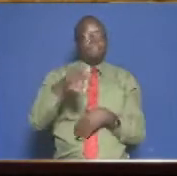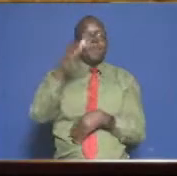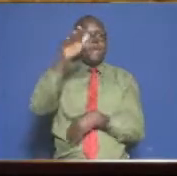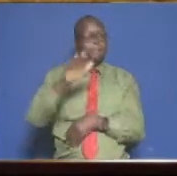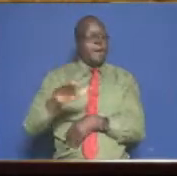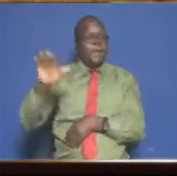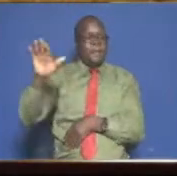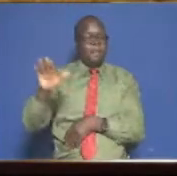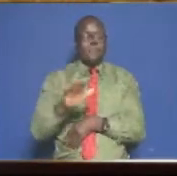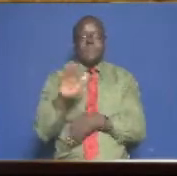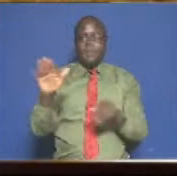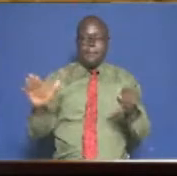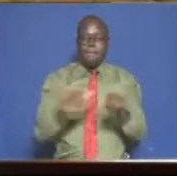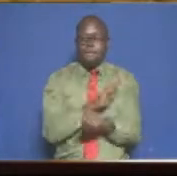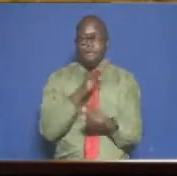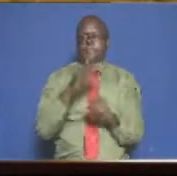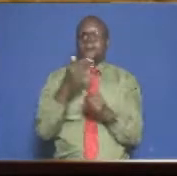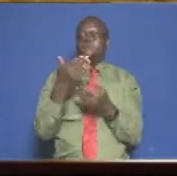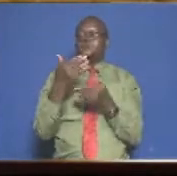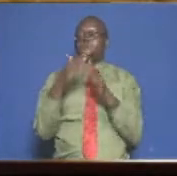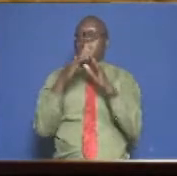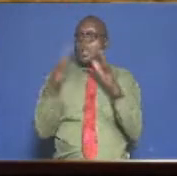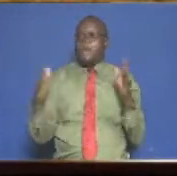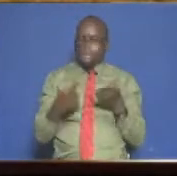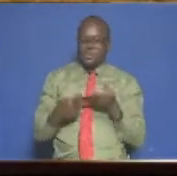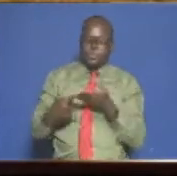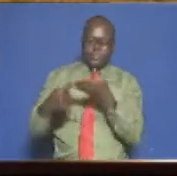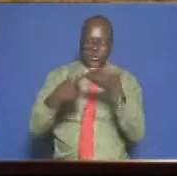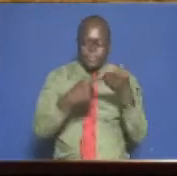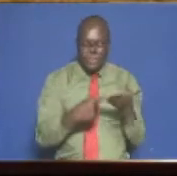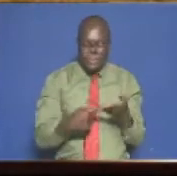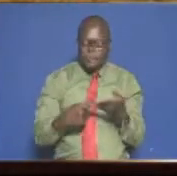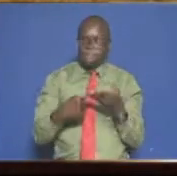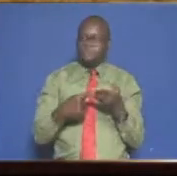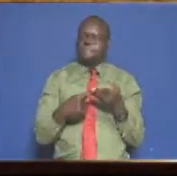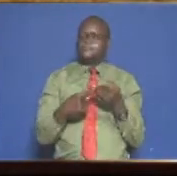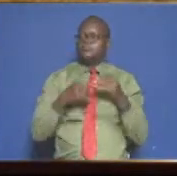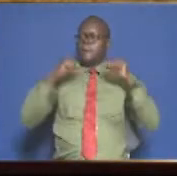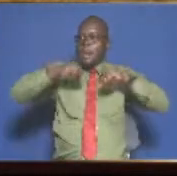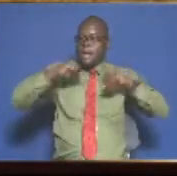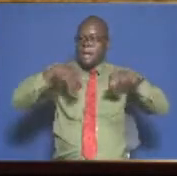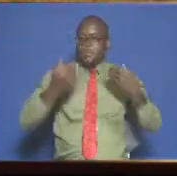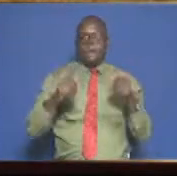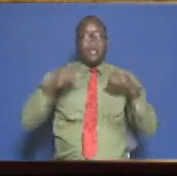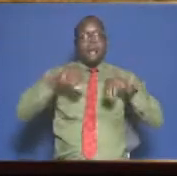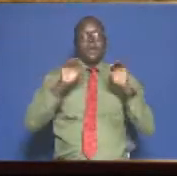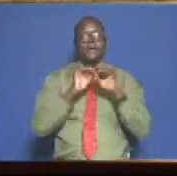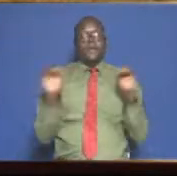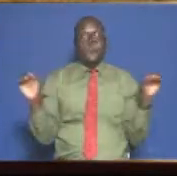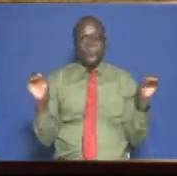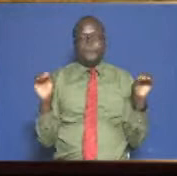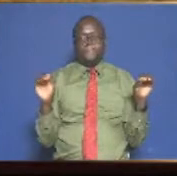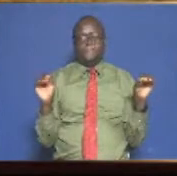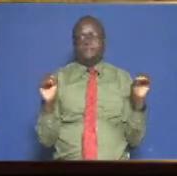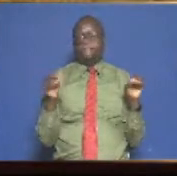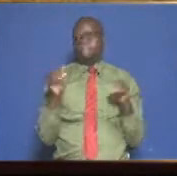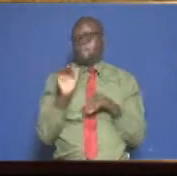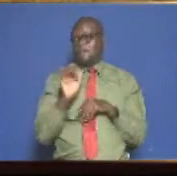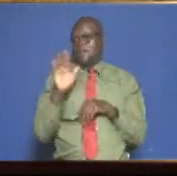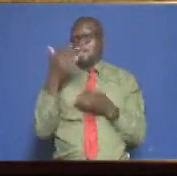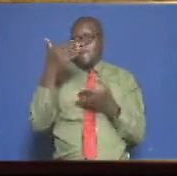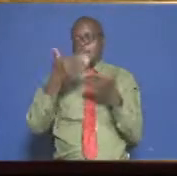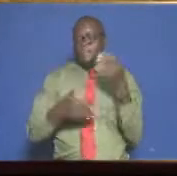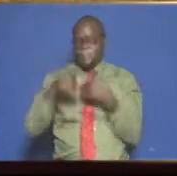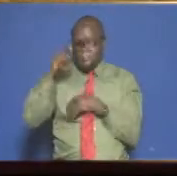the entire House can debate, either resolve in one way or the other. So in your report, you should